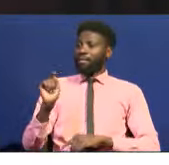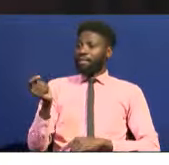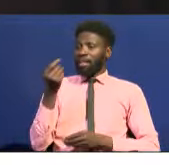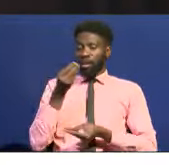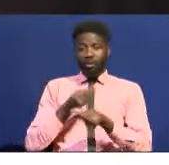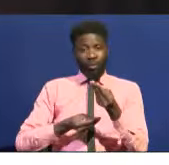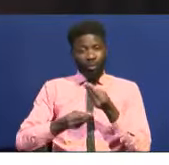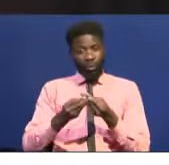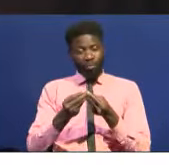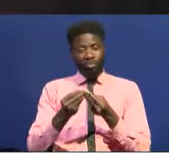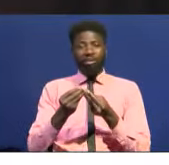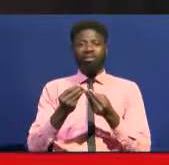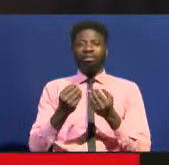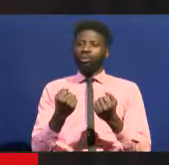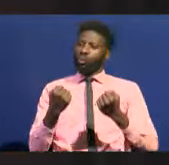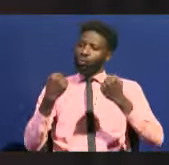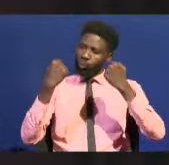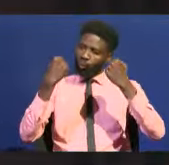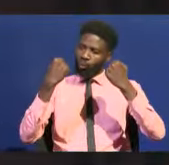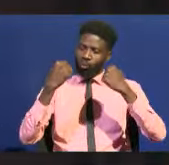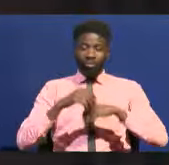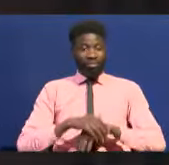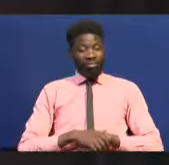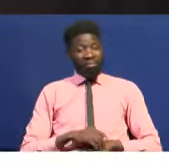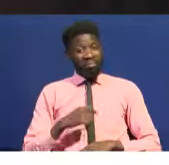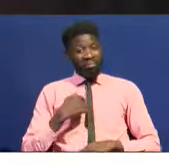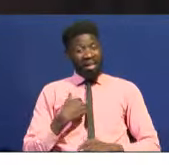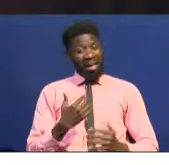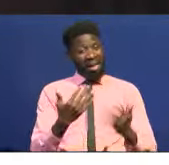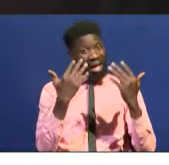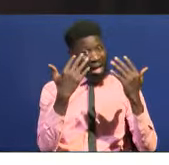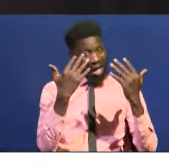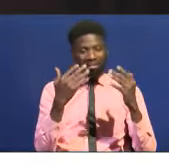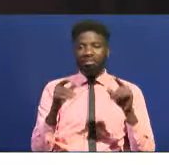My words are backed with data. In